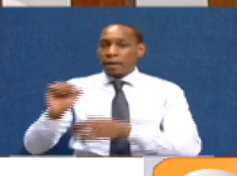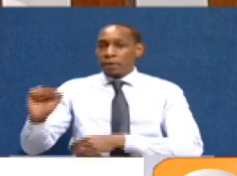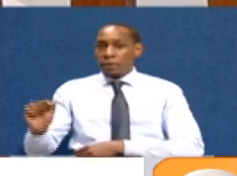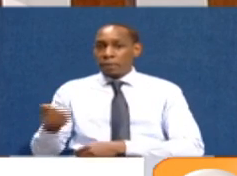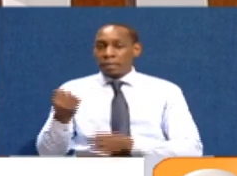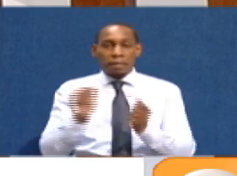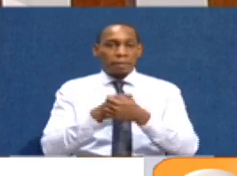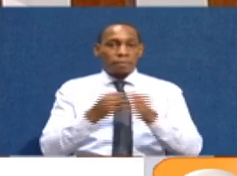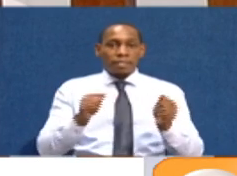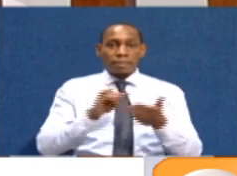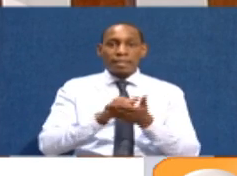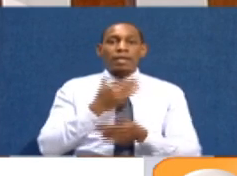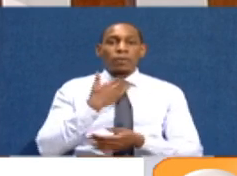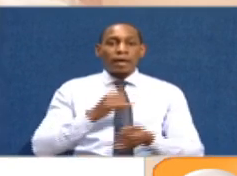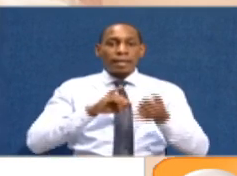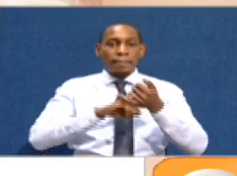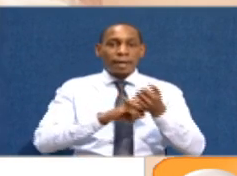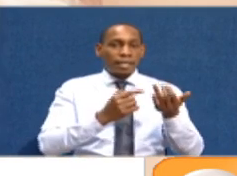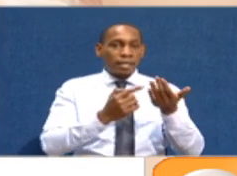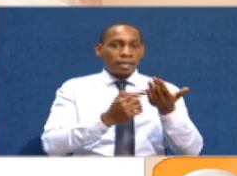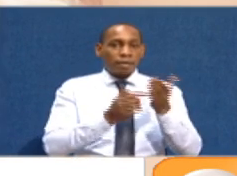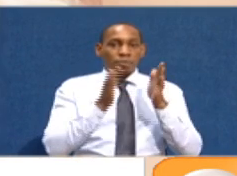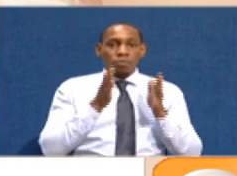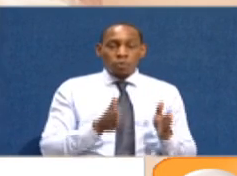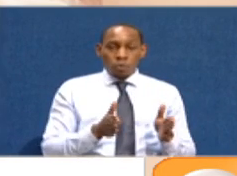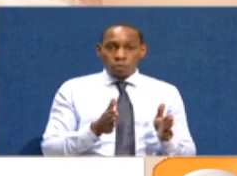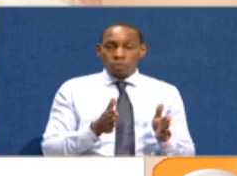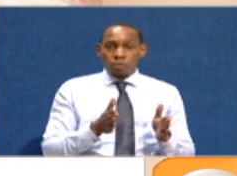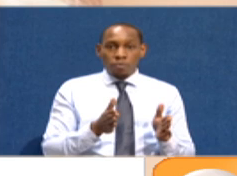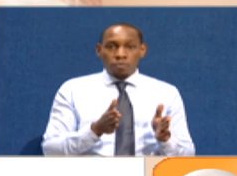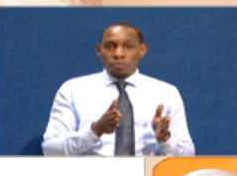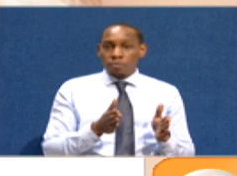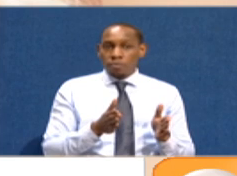say, you know, I'm going to marry a white lady.